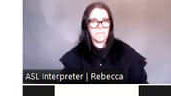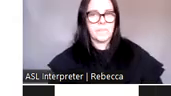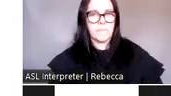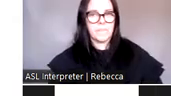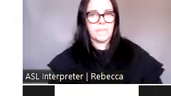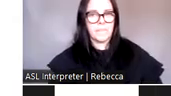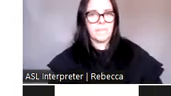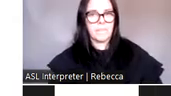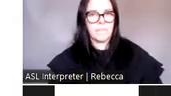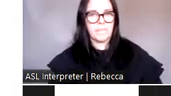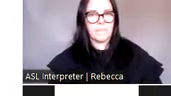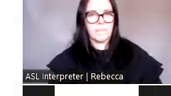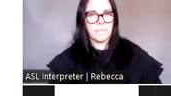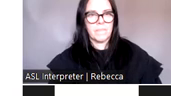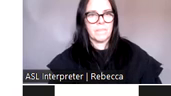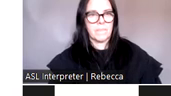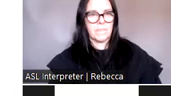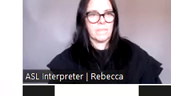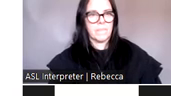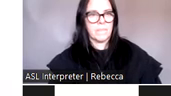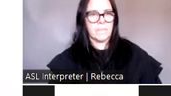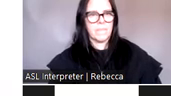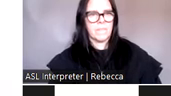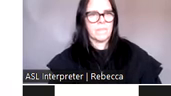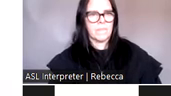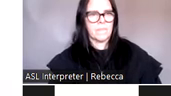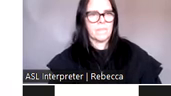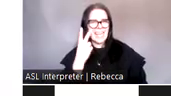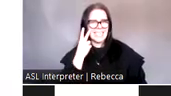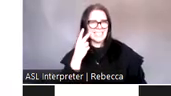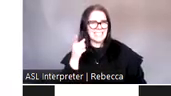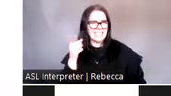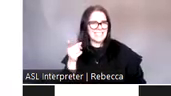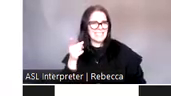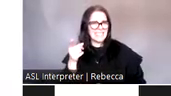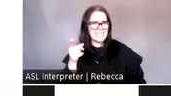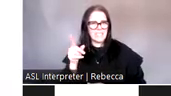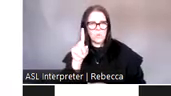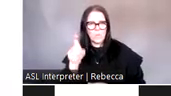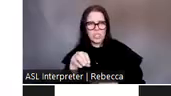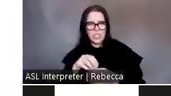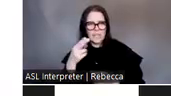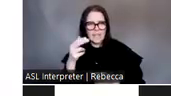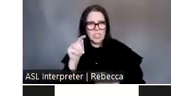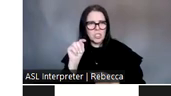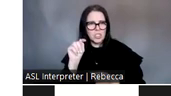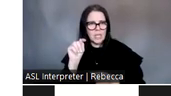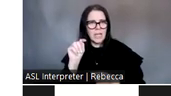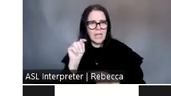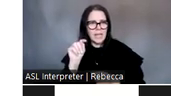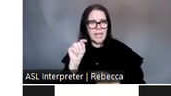I see Gabriella asked I'm gonna pause here and go to the chat. How MOOCs recognize? Some are and some